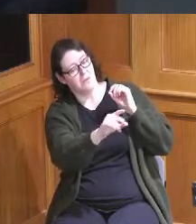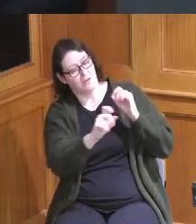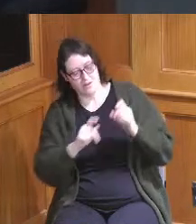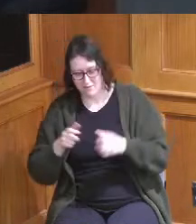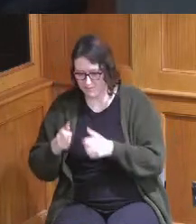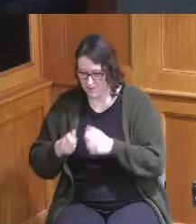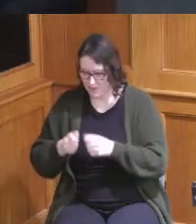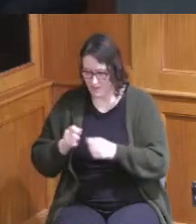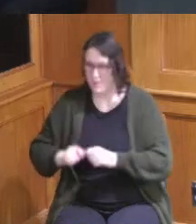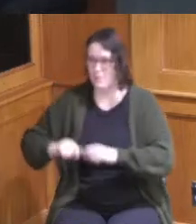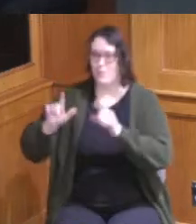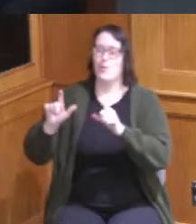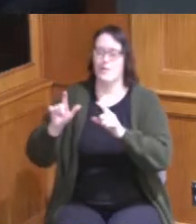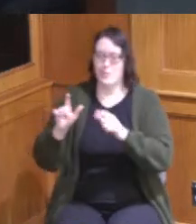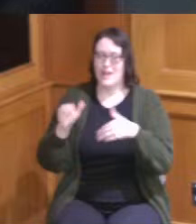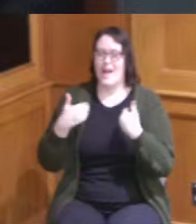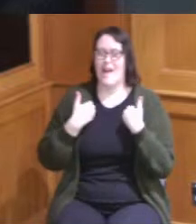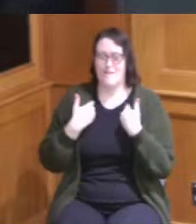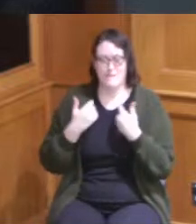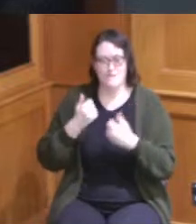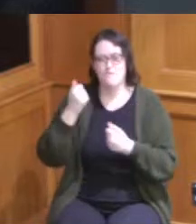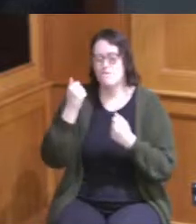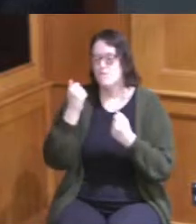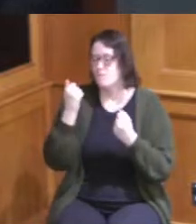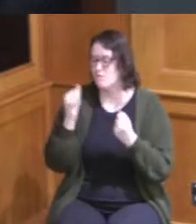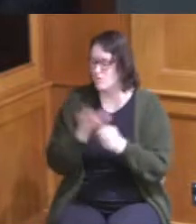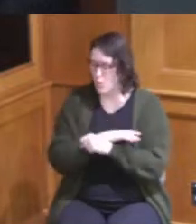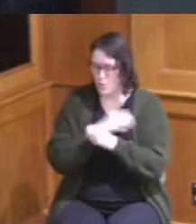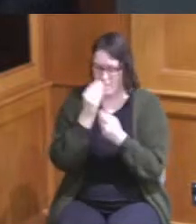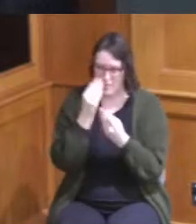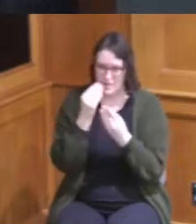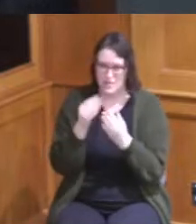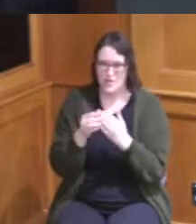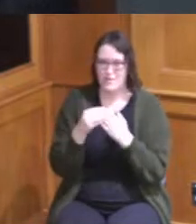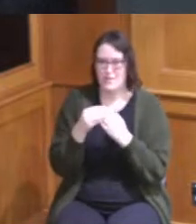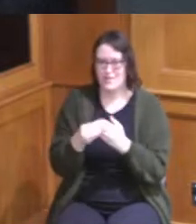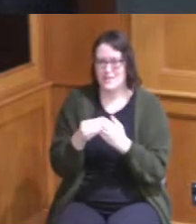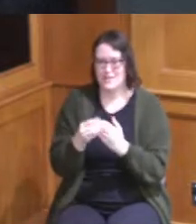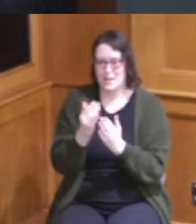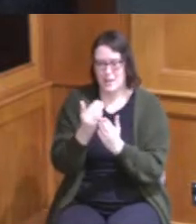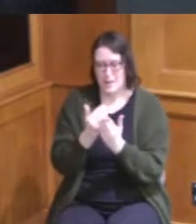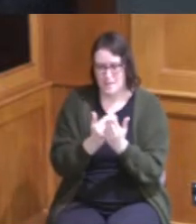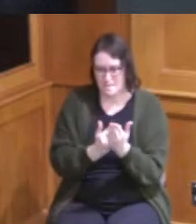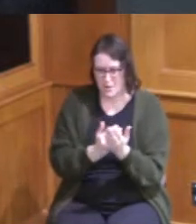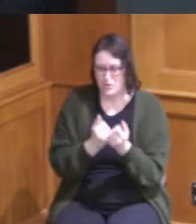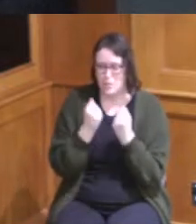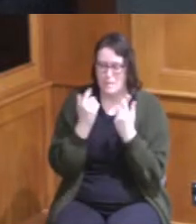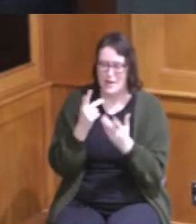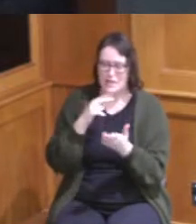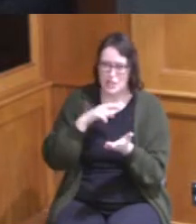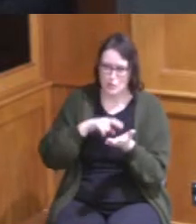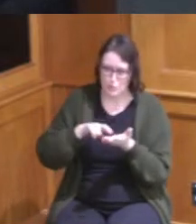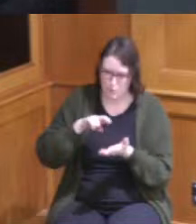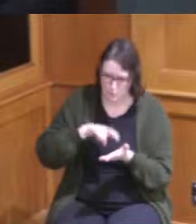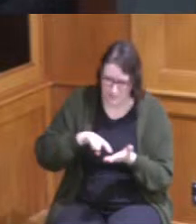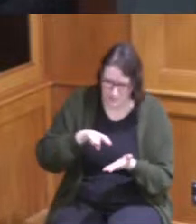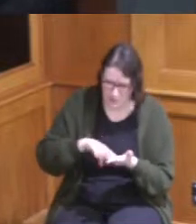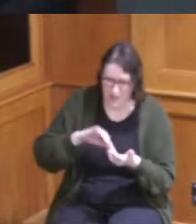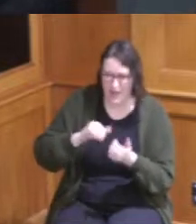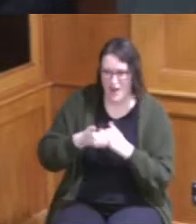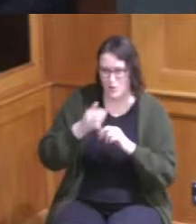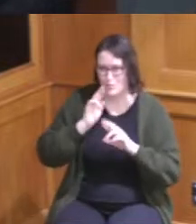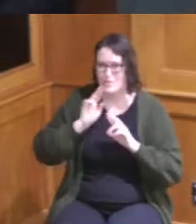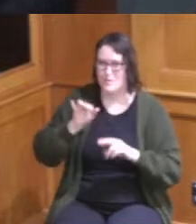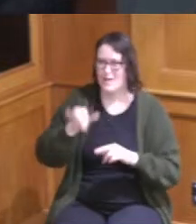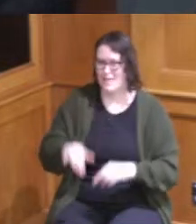whole guidebook protocol that's been developed over with years and years of research that guides us on how to respond to that incident.